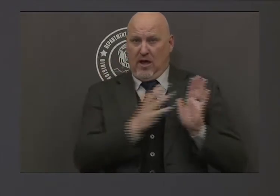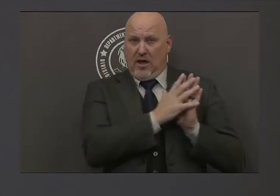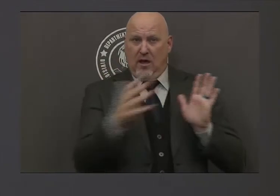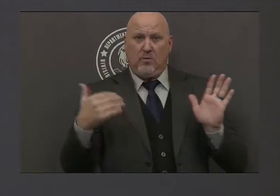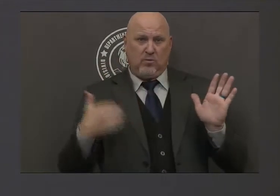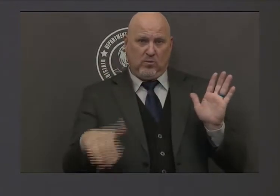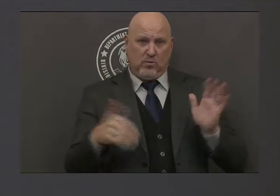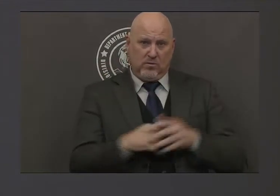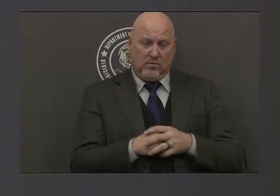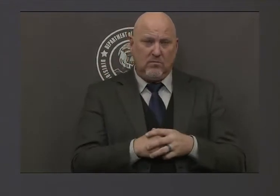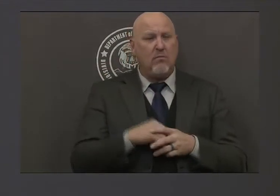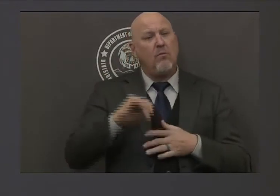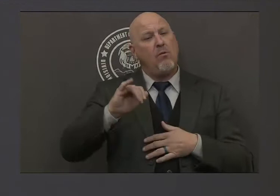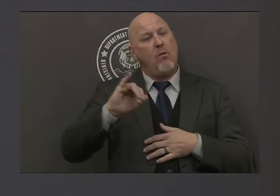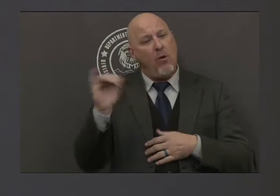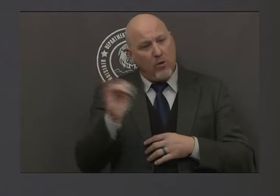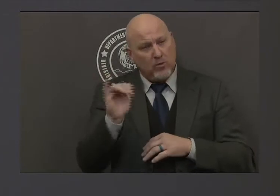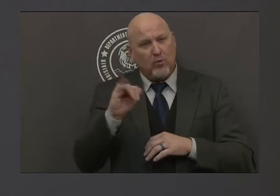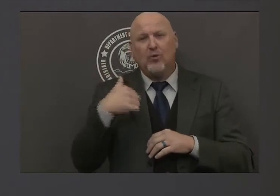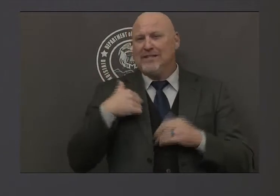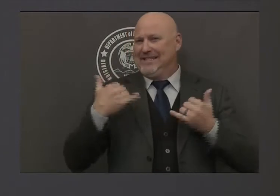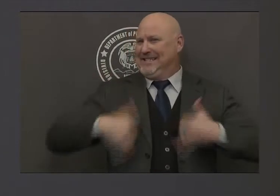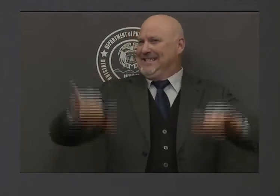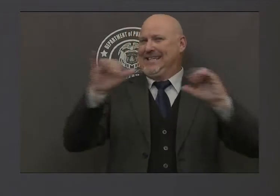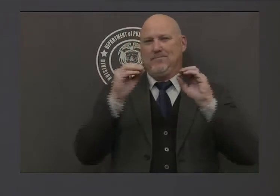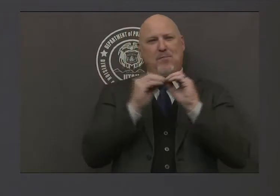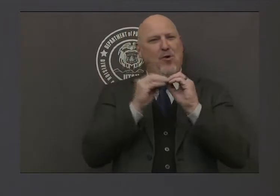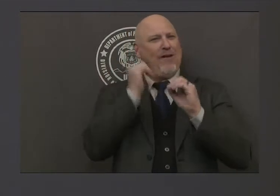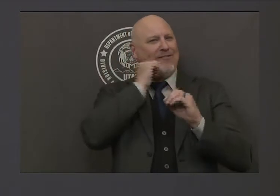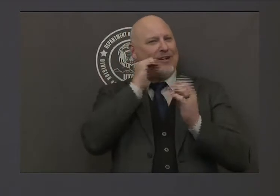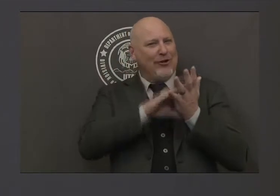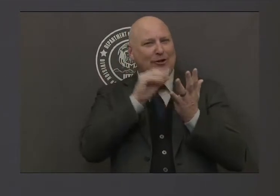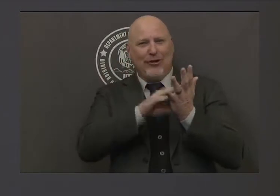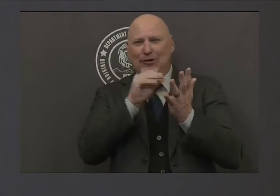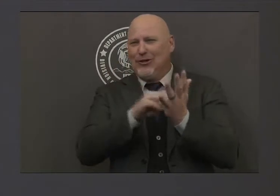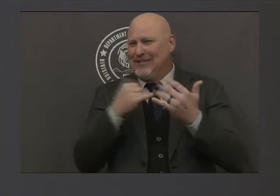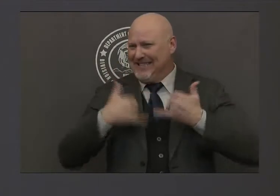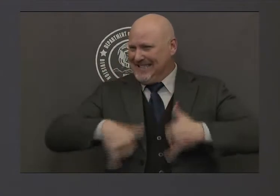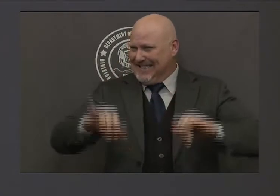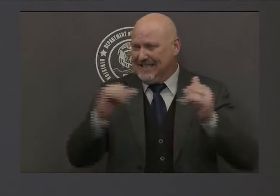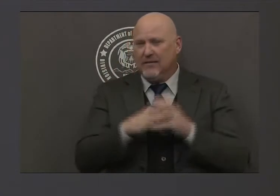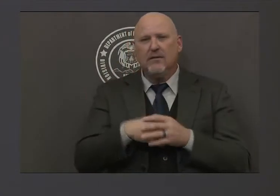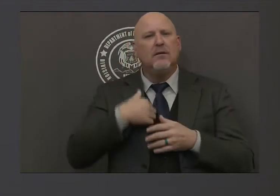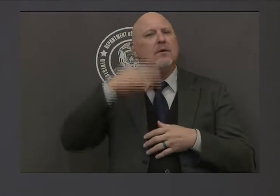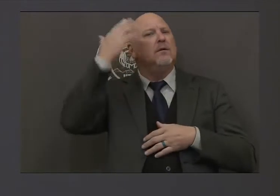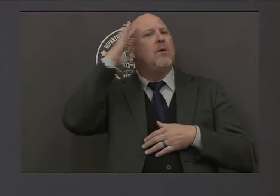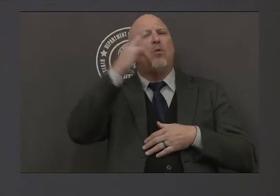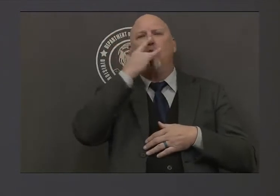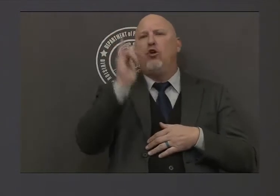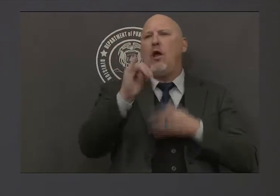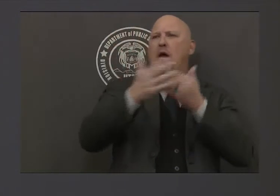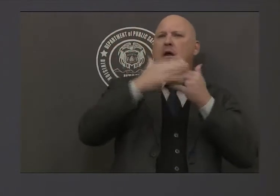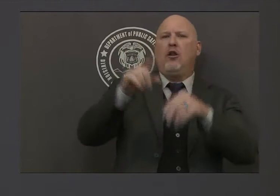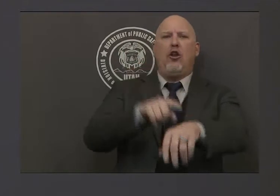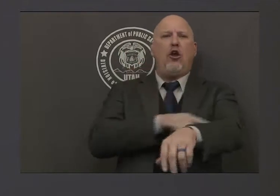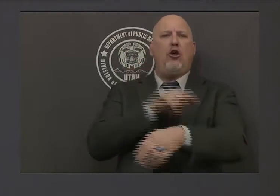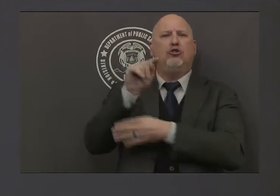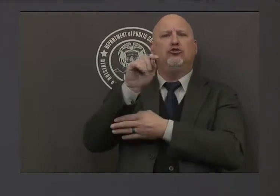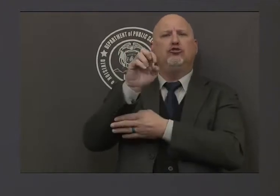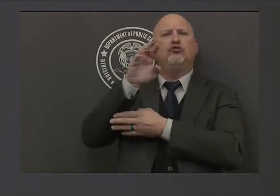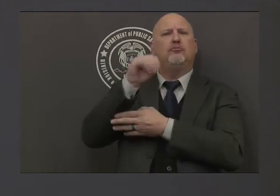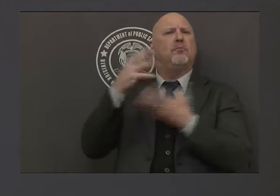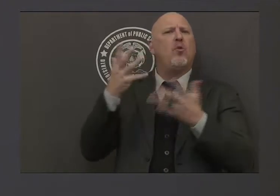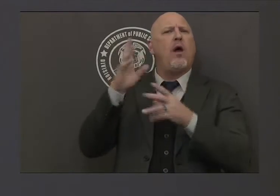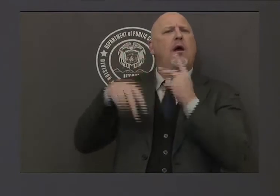yet to learn. What is the impact on the coronavirus on us long term? We know some of the short-term impacts. In